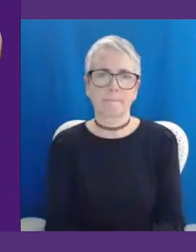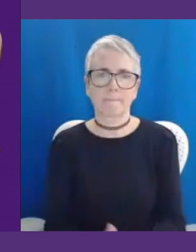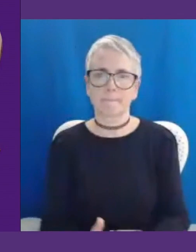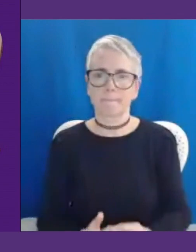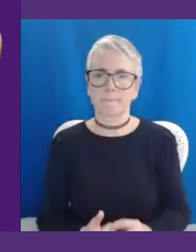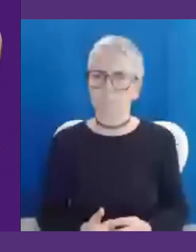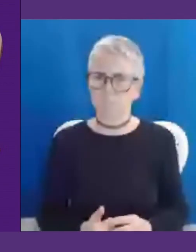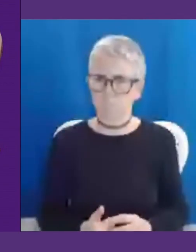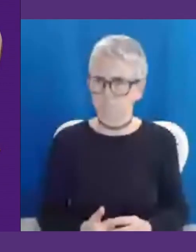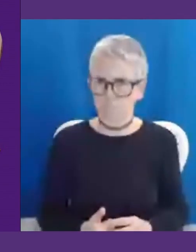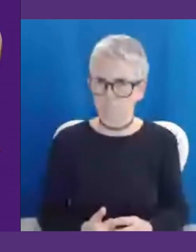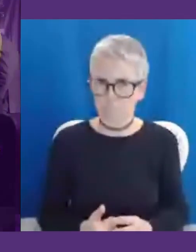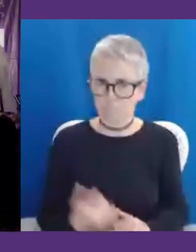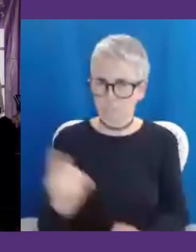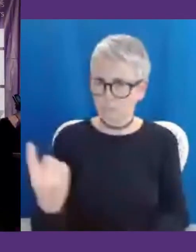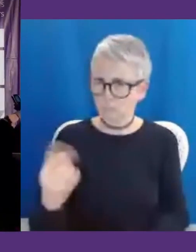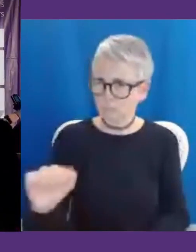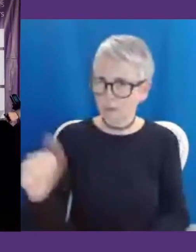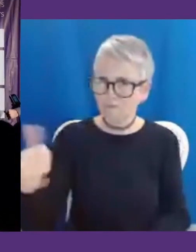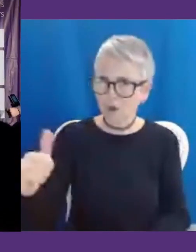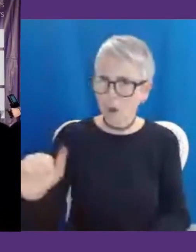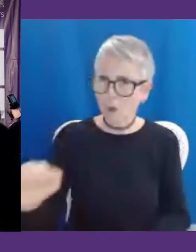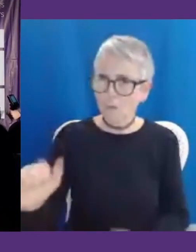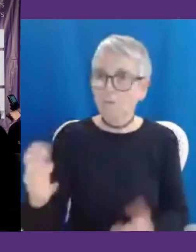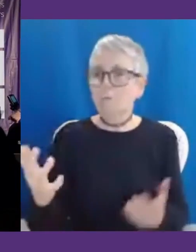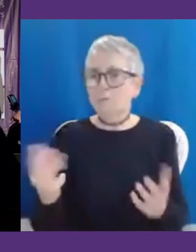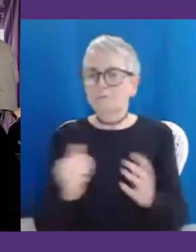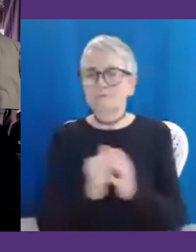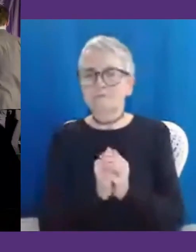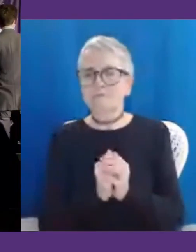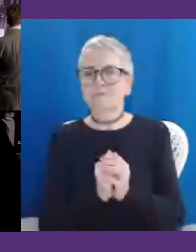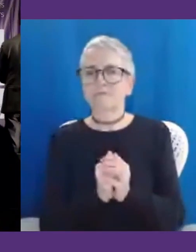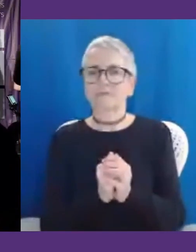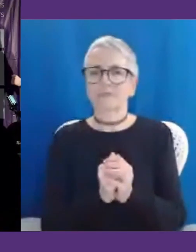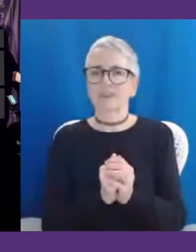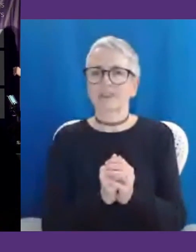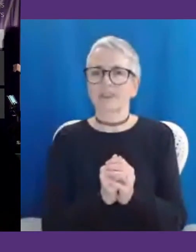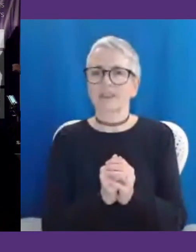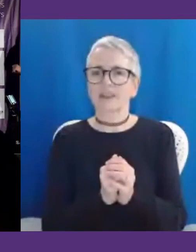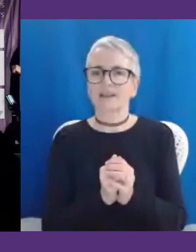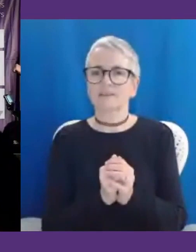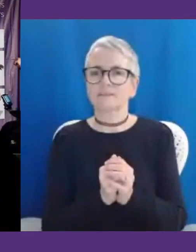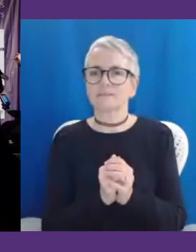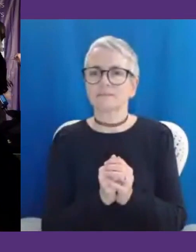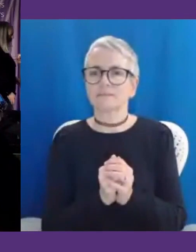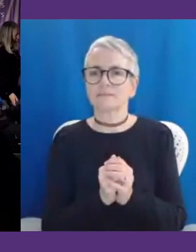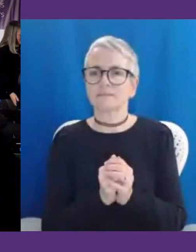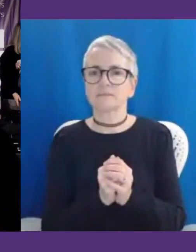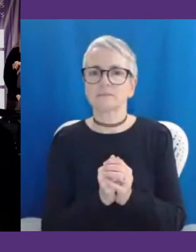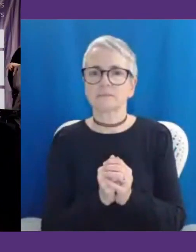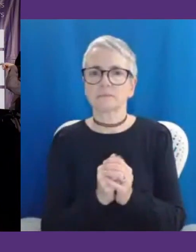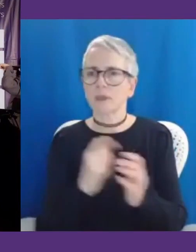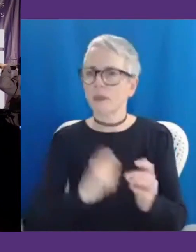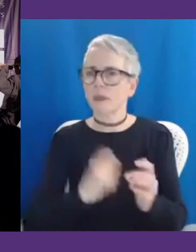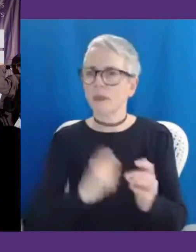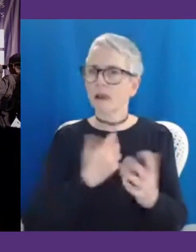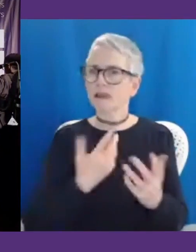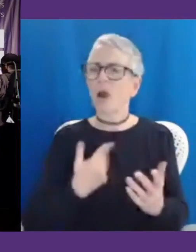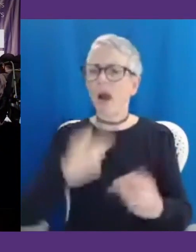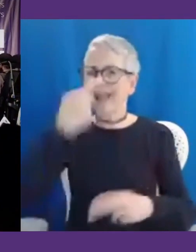We're going to be talking about, in fact, I'm mic'd up now, aren't I? That's all right, I can sit down. We're going to be talking